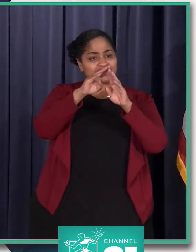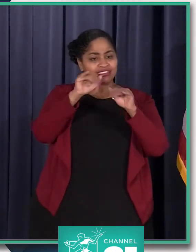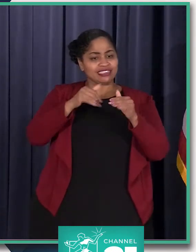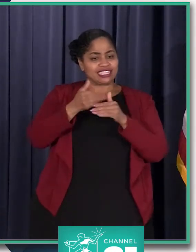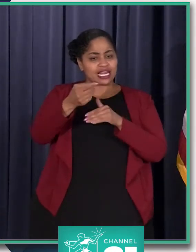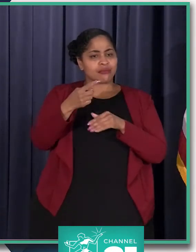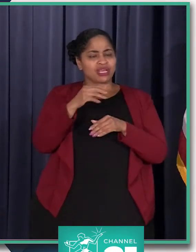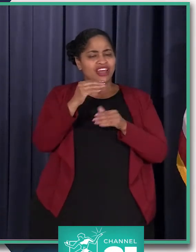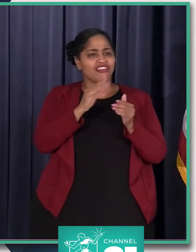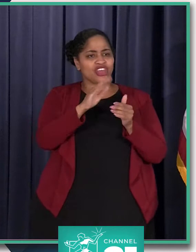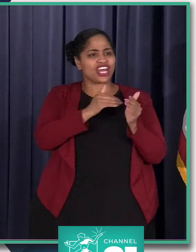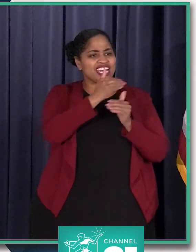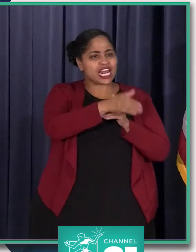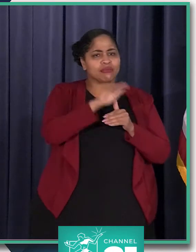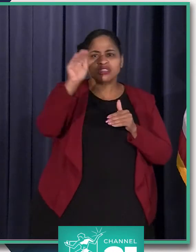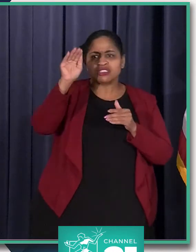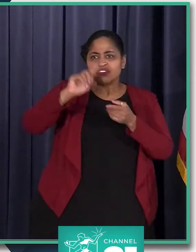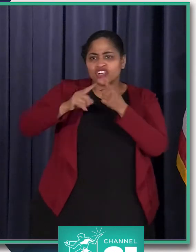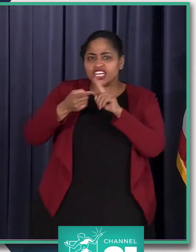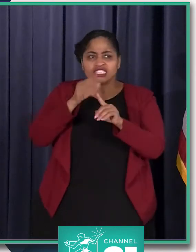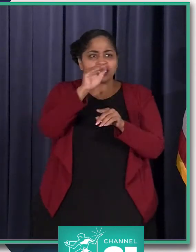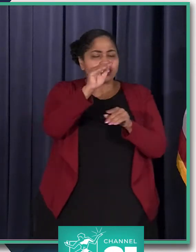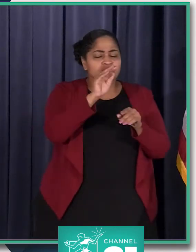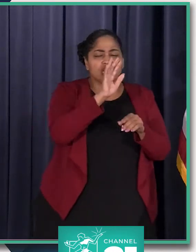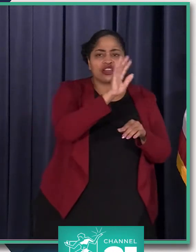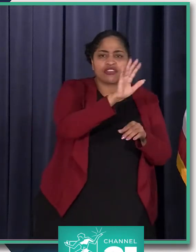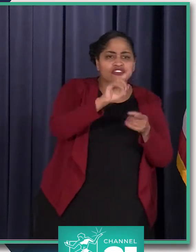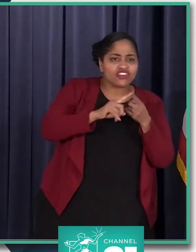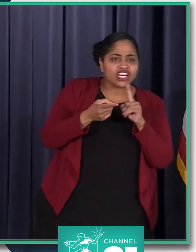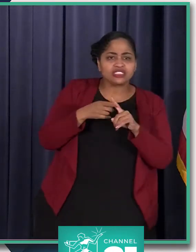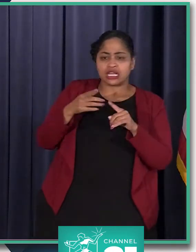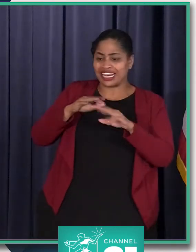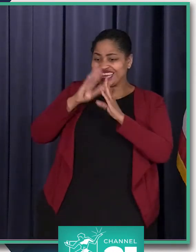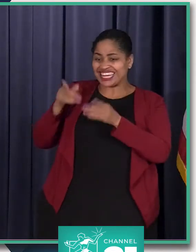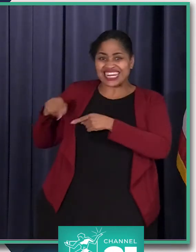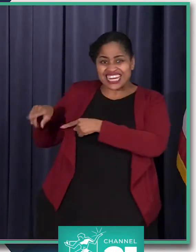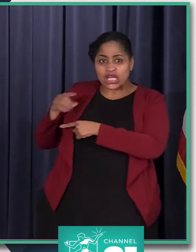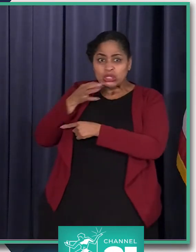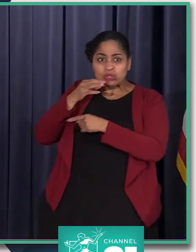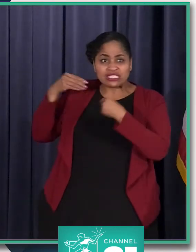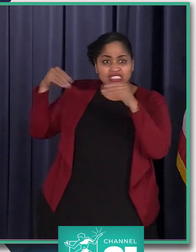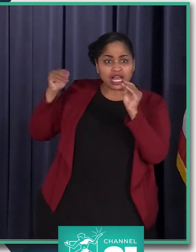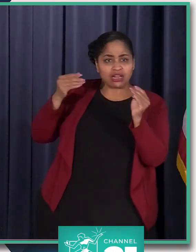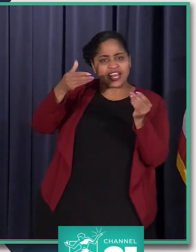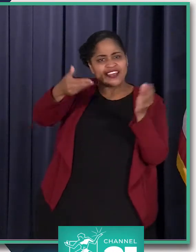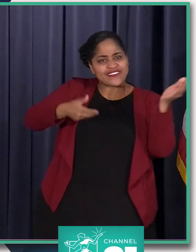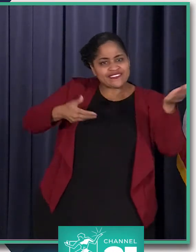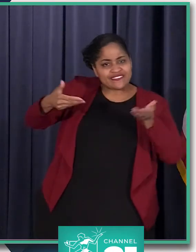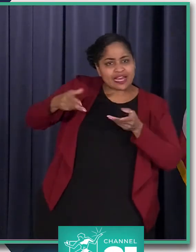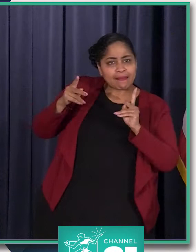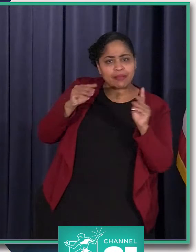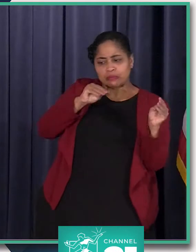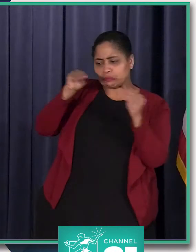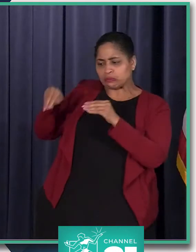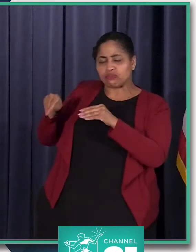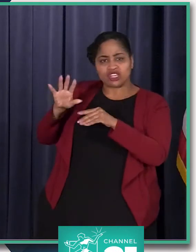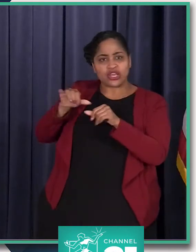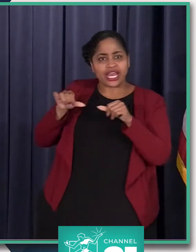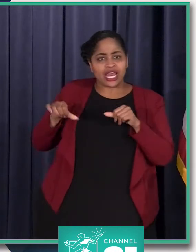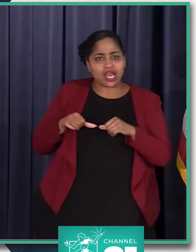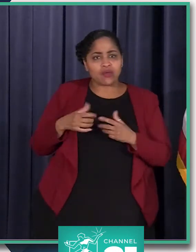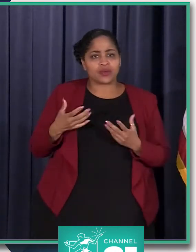neighbors call their relatives, they call their friends, they say the houses are going up in our neighborhood, to try to invite people into the community. And so,